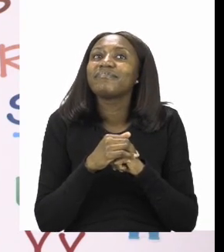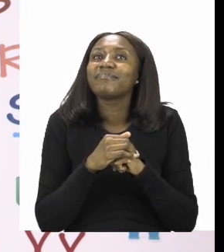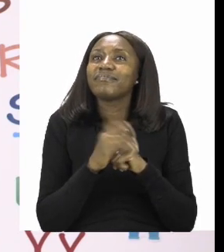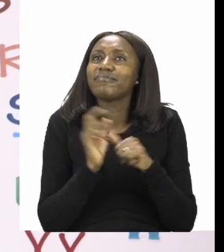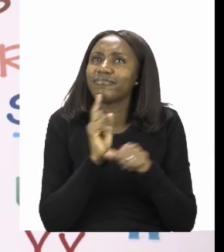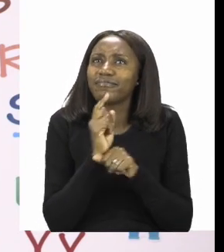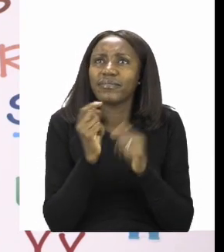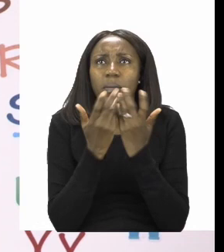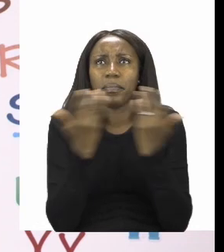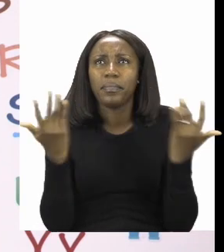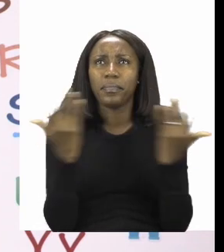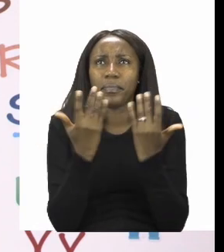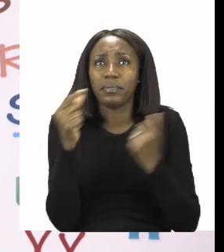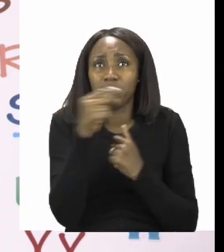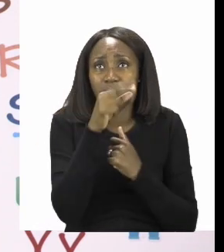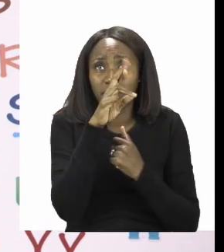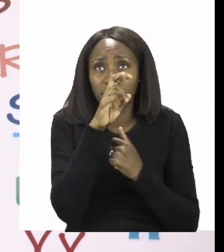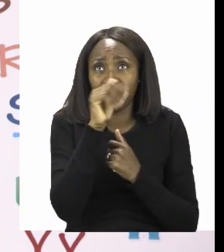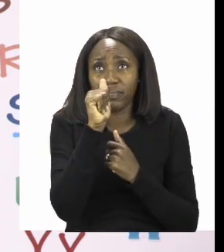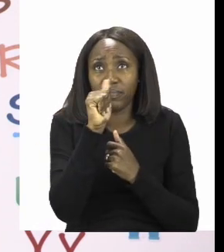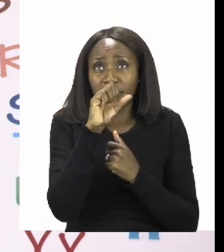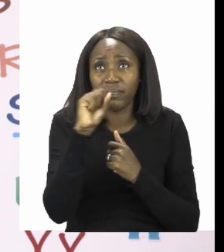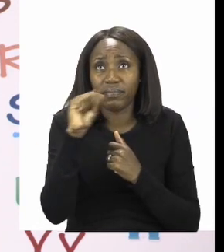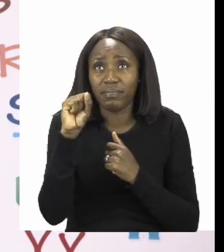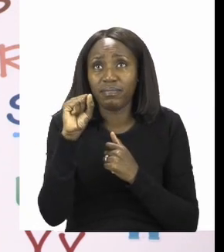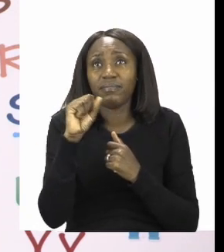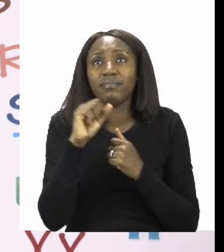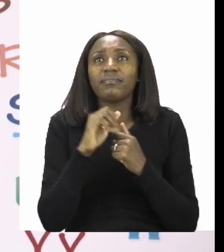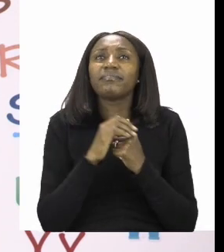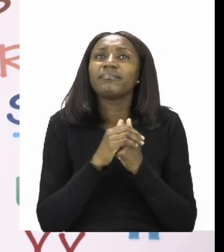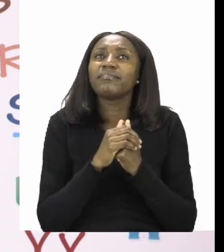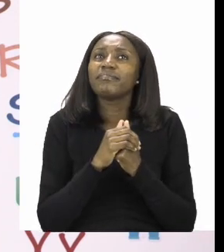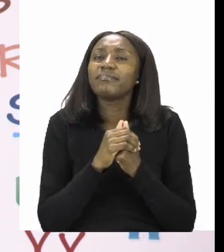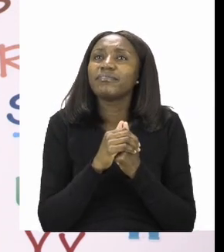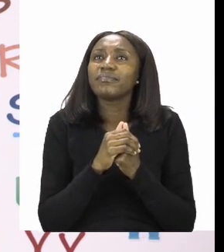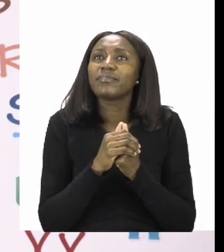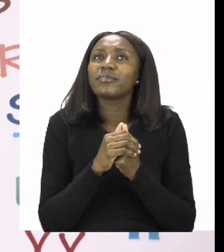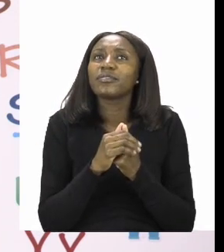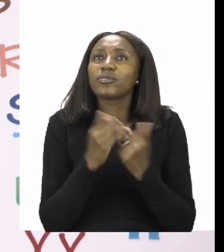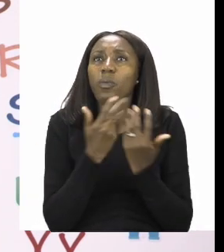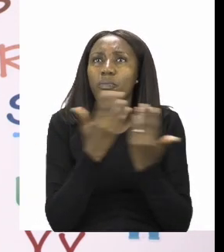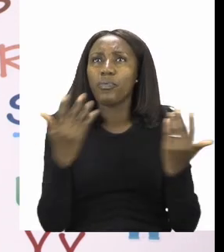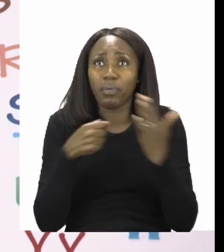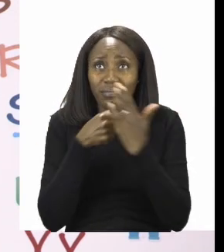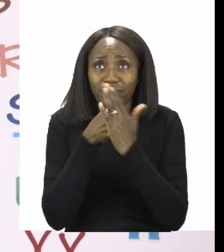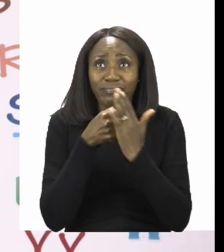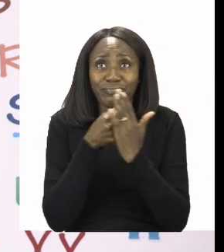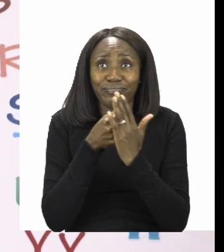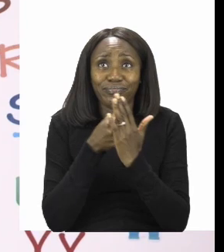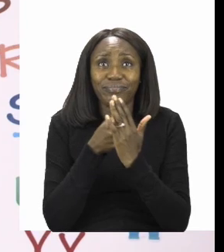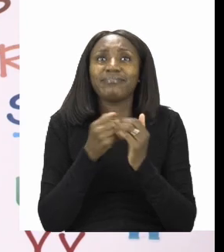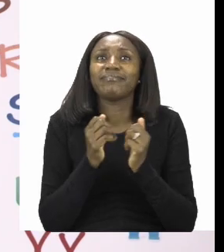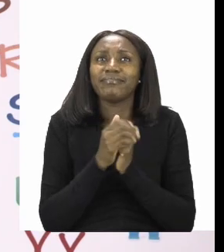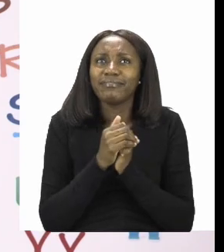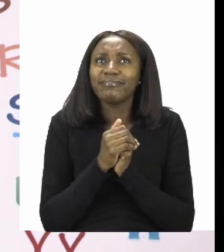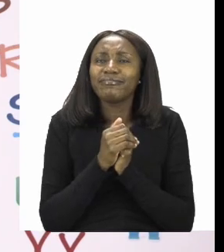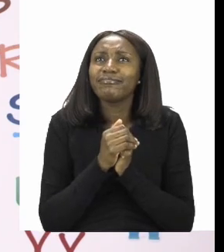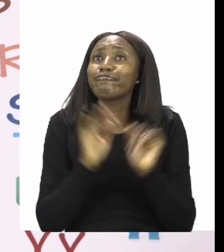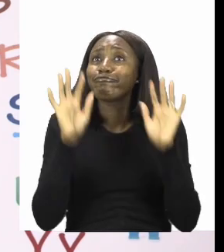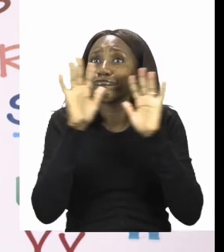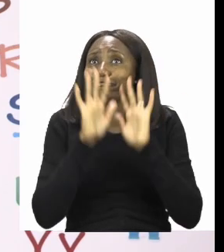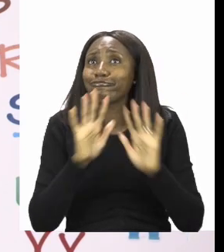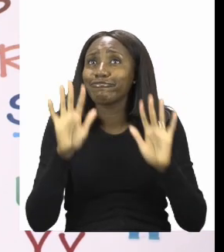is grass. The grass is growing and the color of the